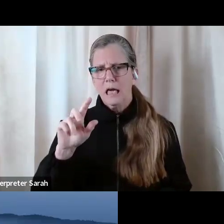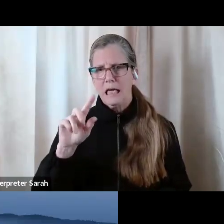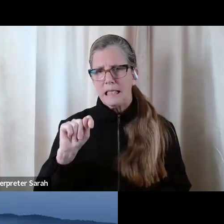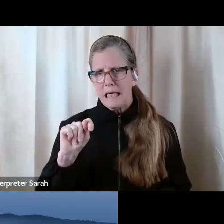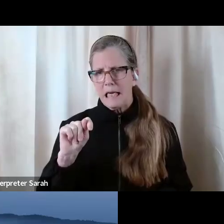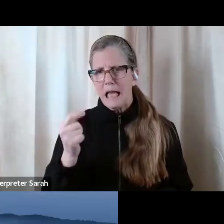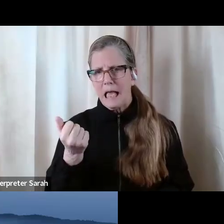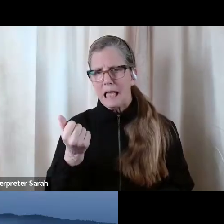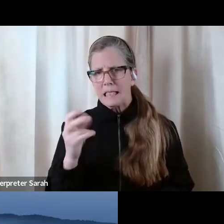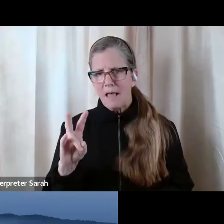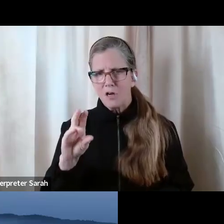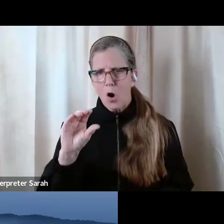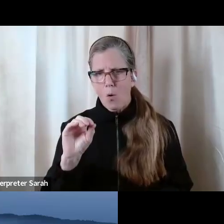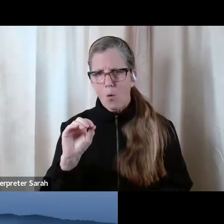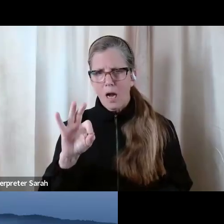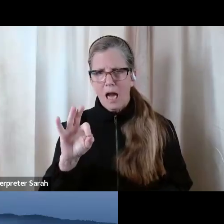T17093, I believe,